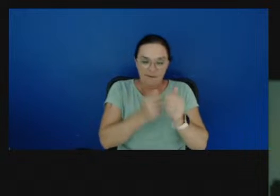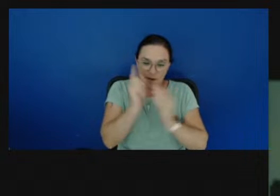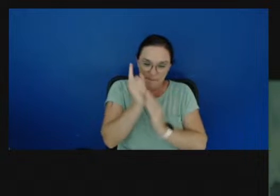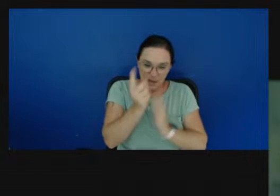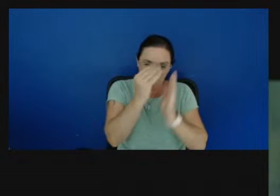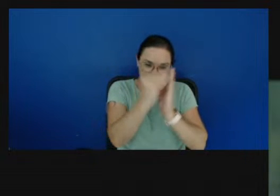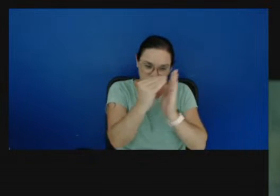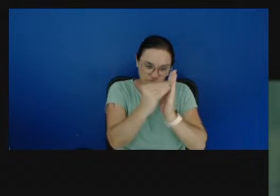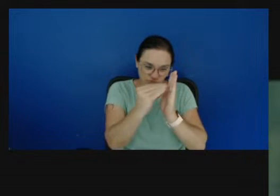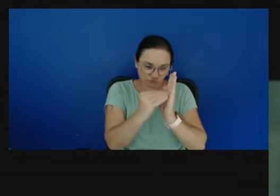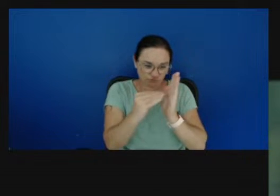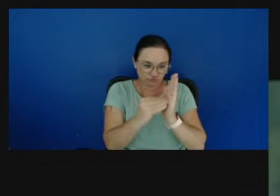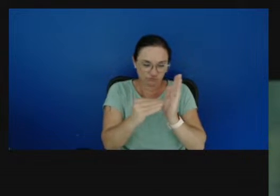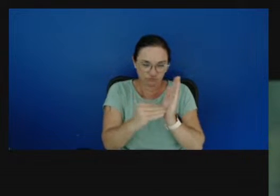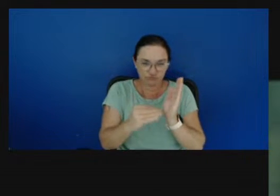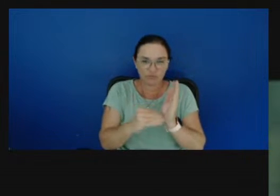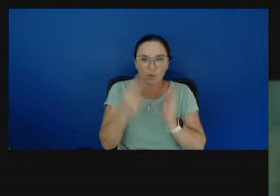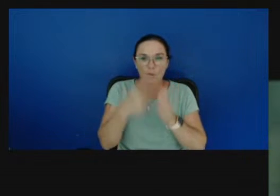saw.